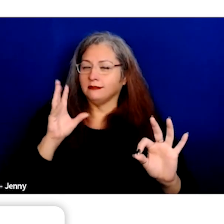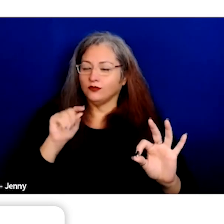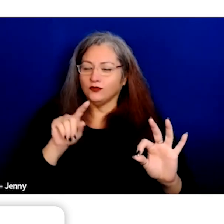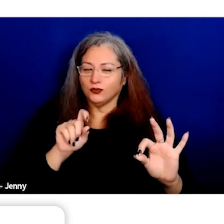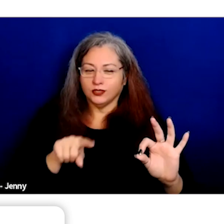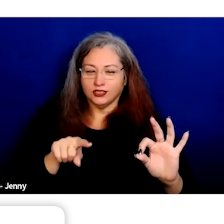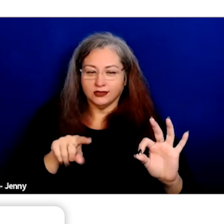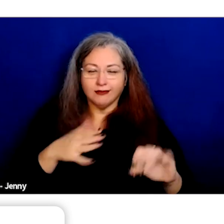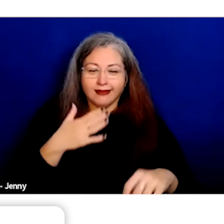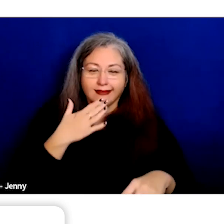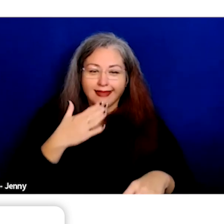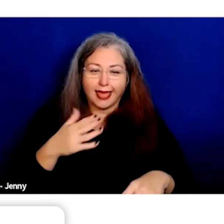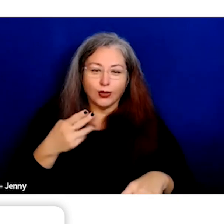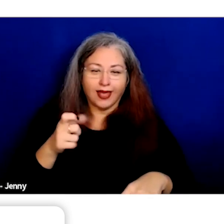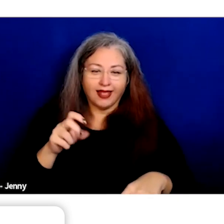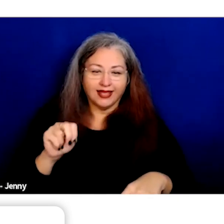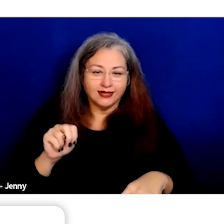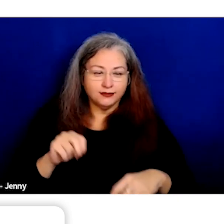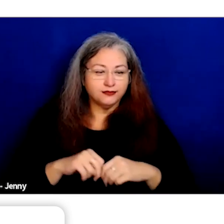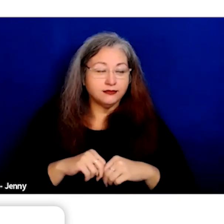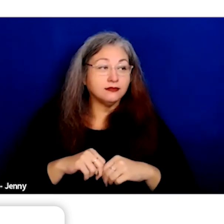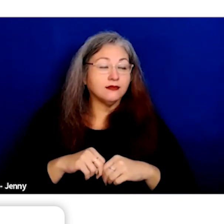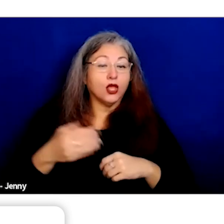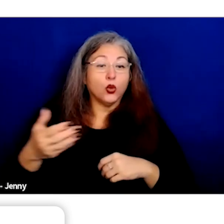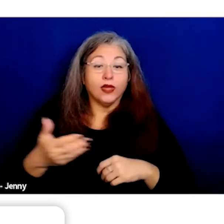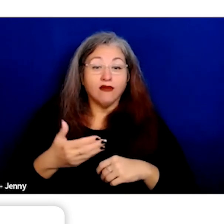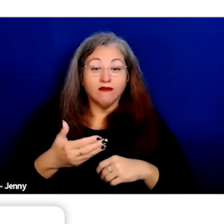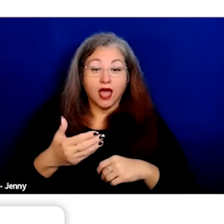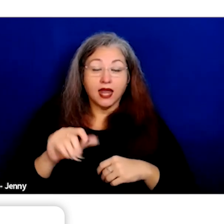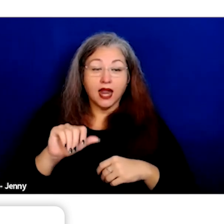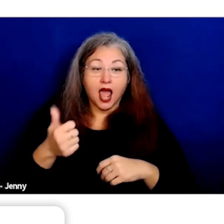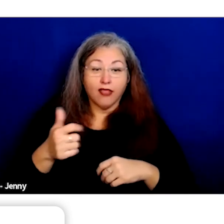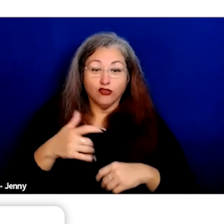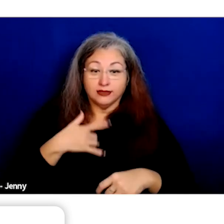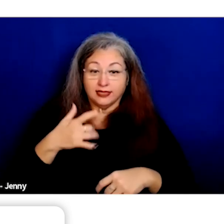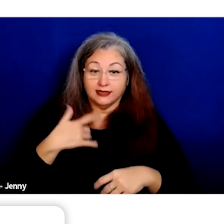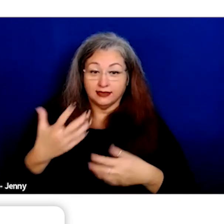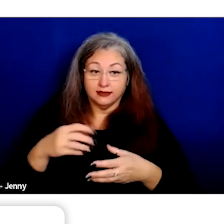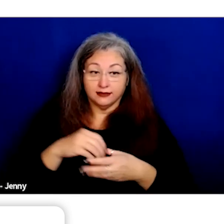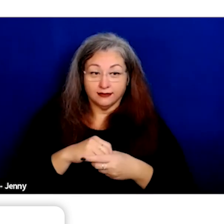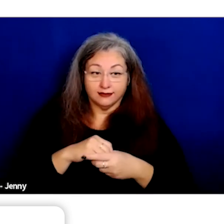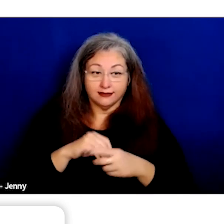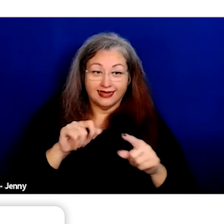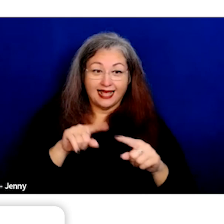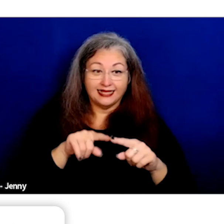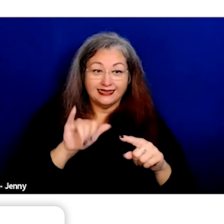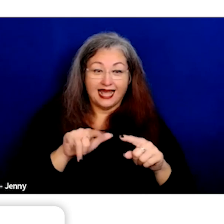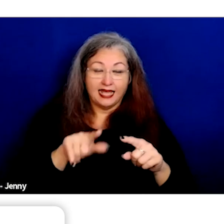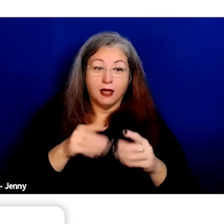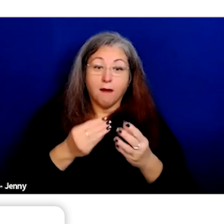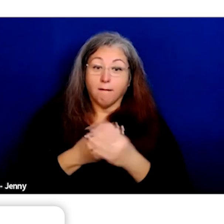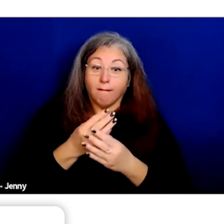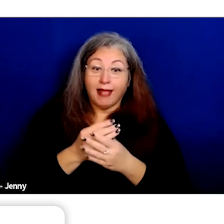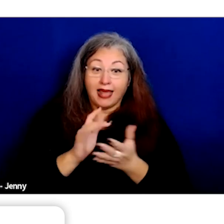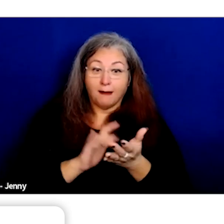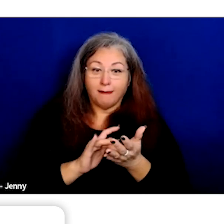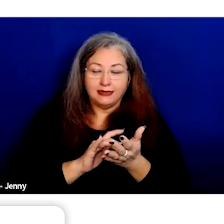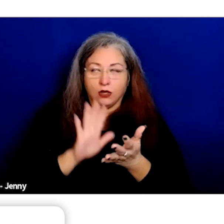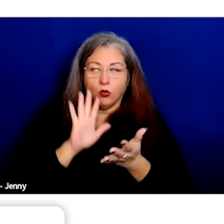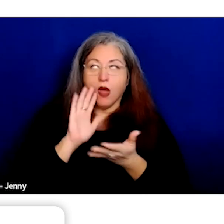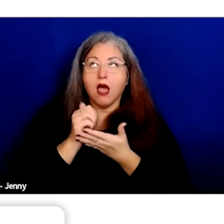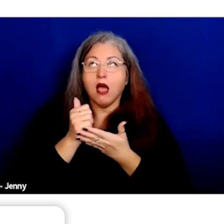question. Thank you, Helen. Invite other senses in. This is where plant medicines are really, really